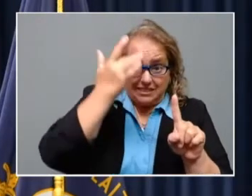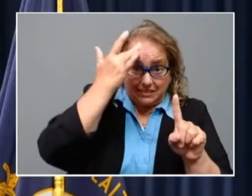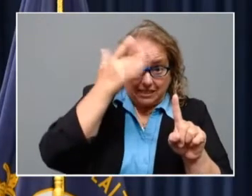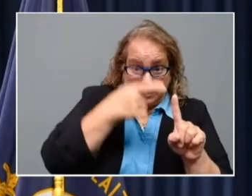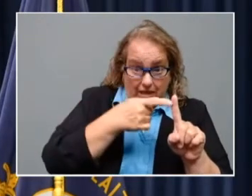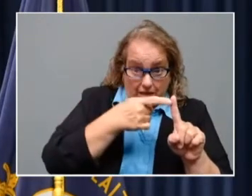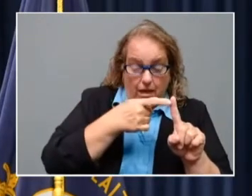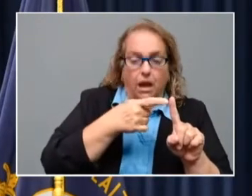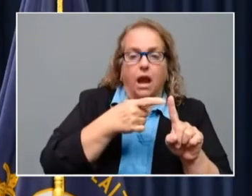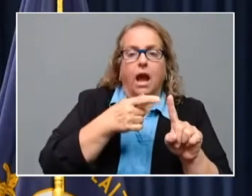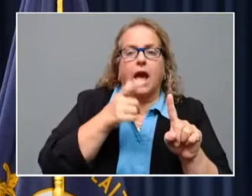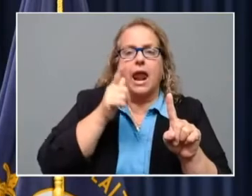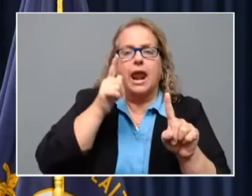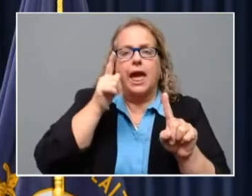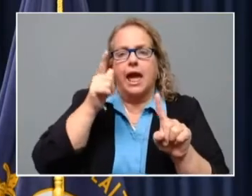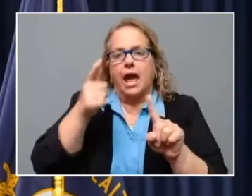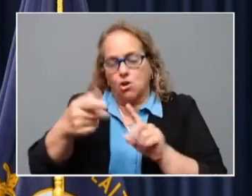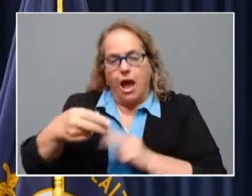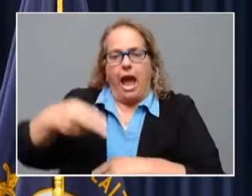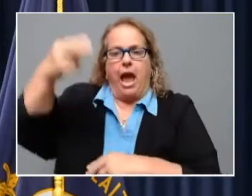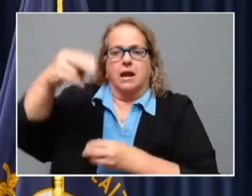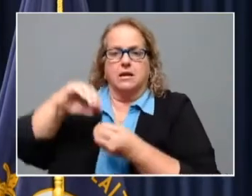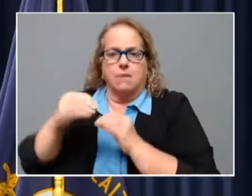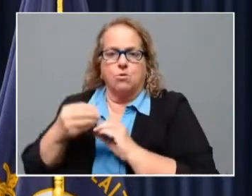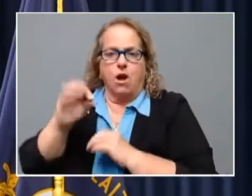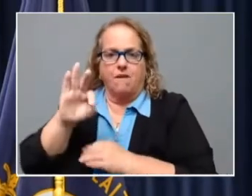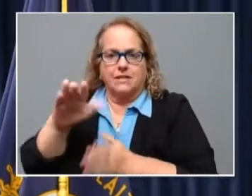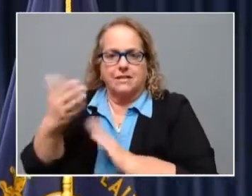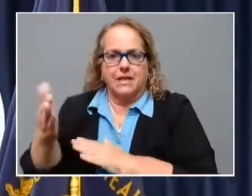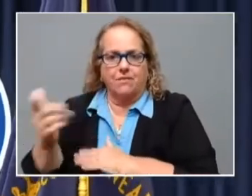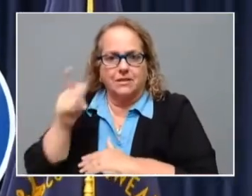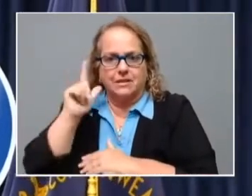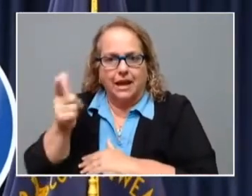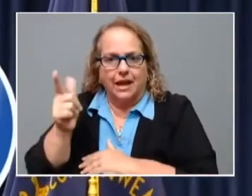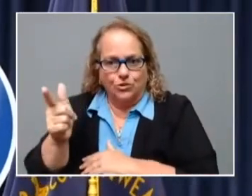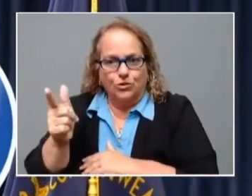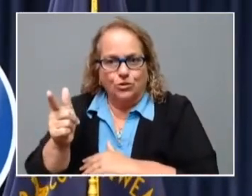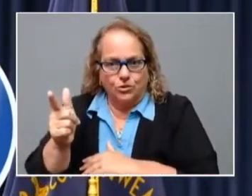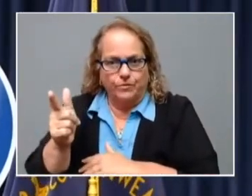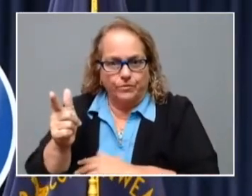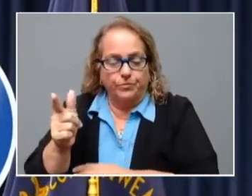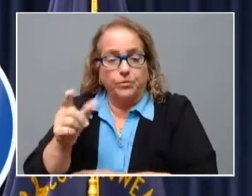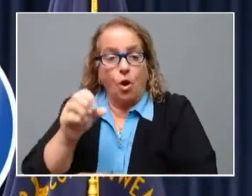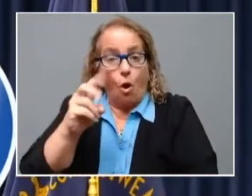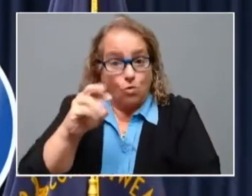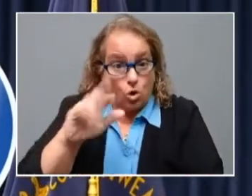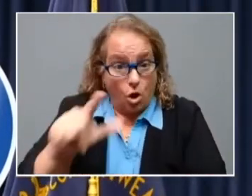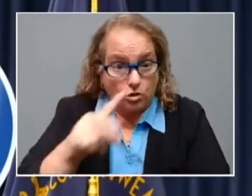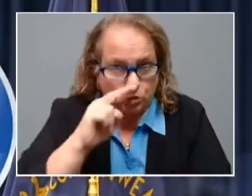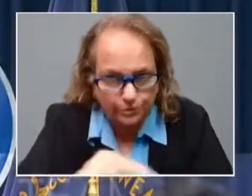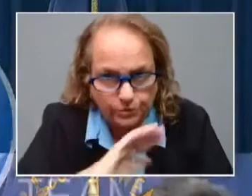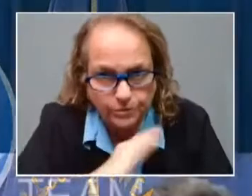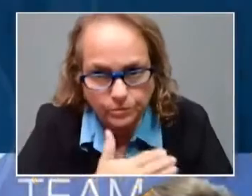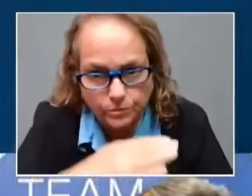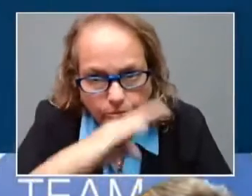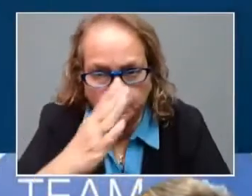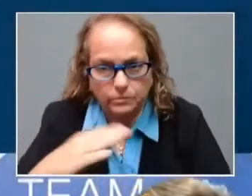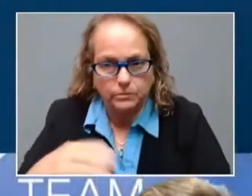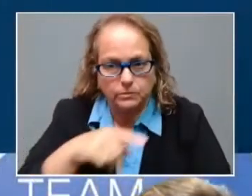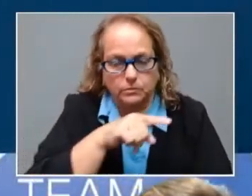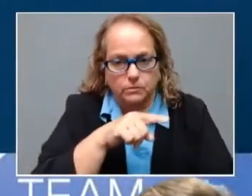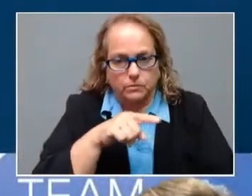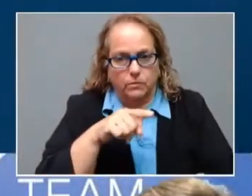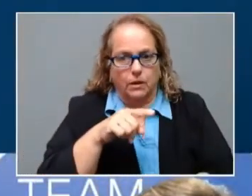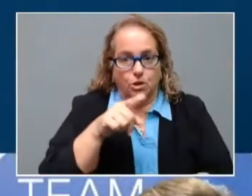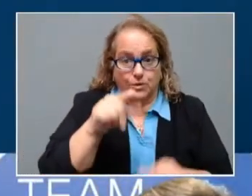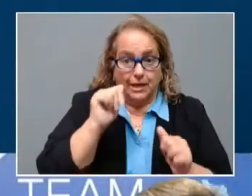very tough weeks. Let's look at our overall trends, our stair-stepper chart. As you can see, this